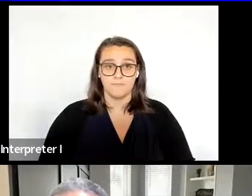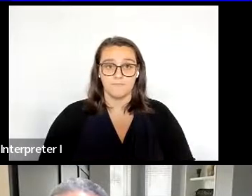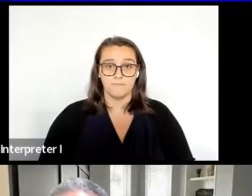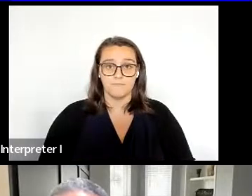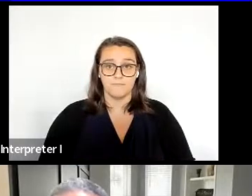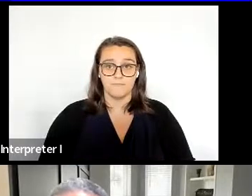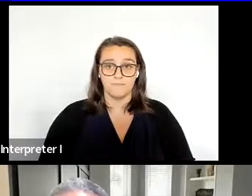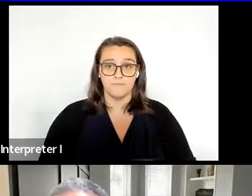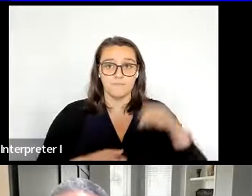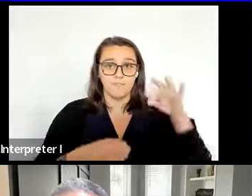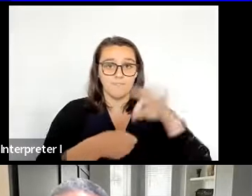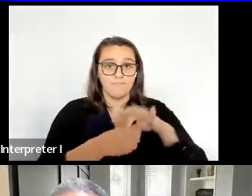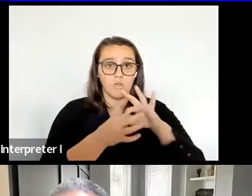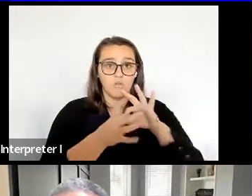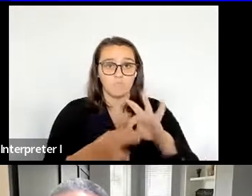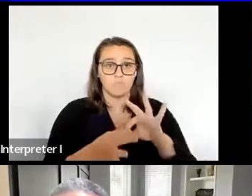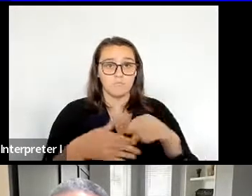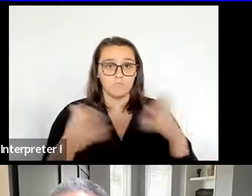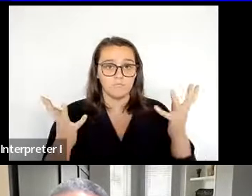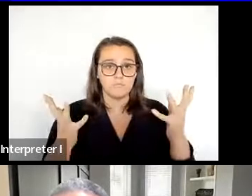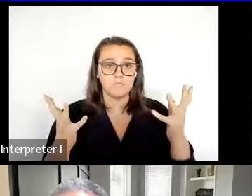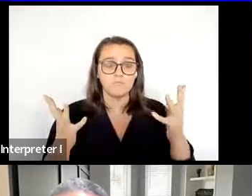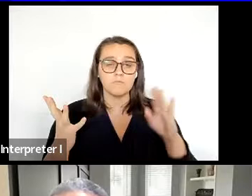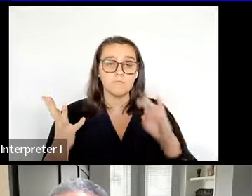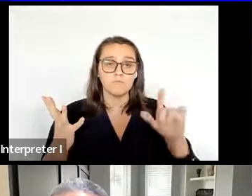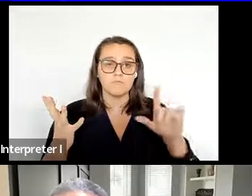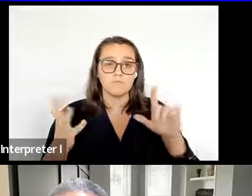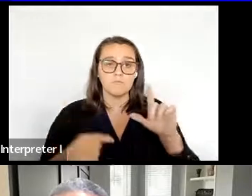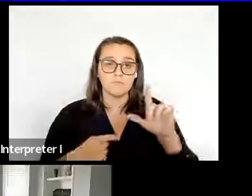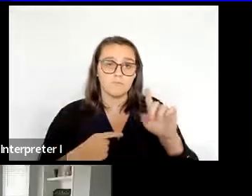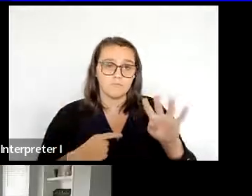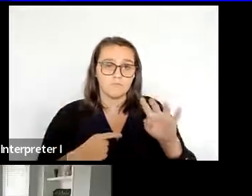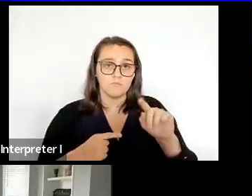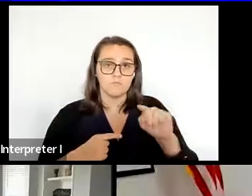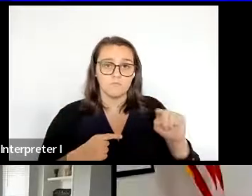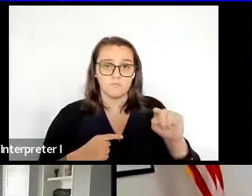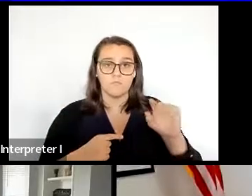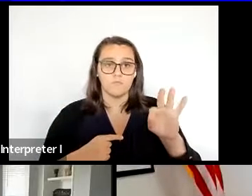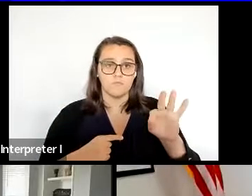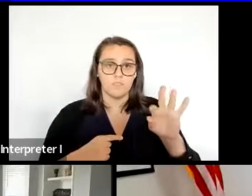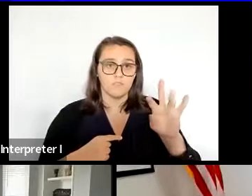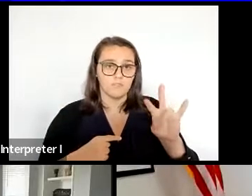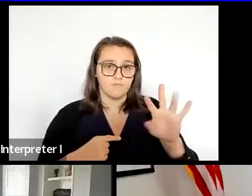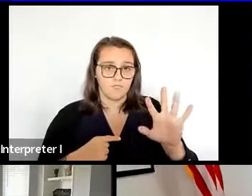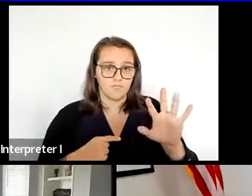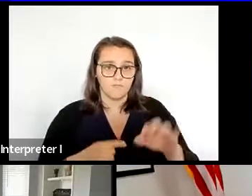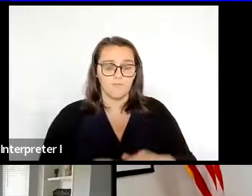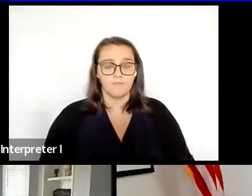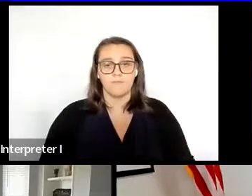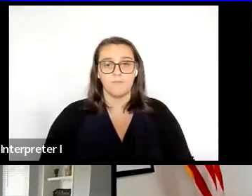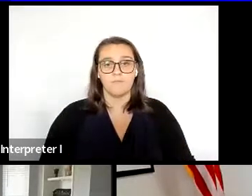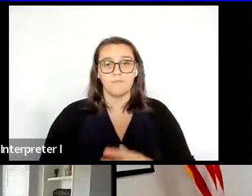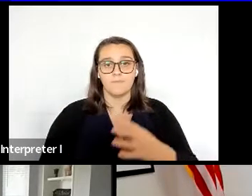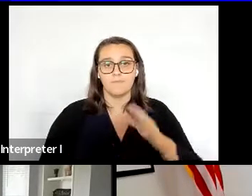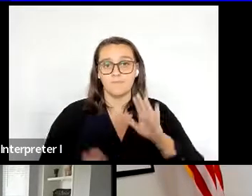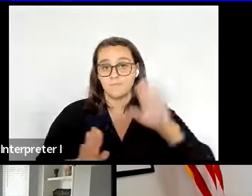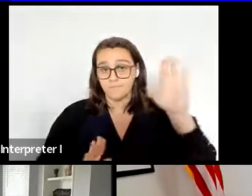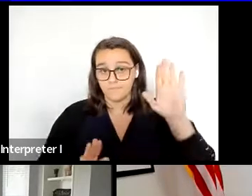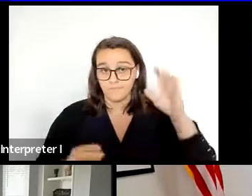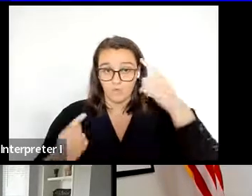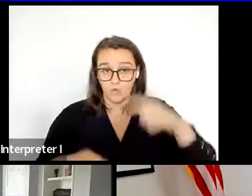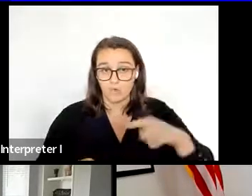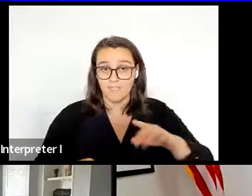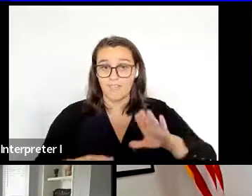The vote will be on Bill 24-975. By voice vote, all those in favor